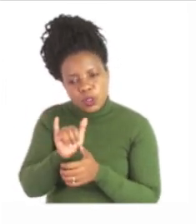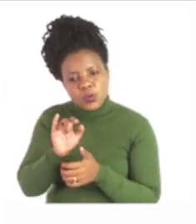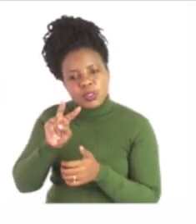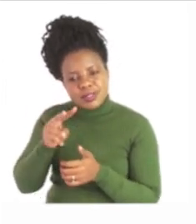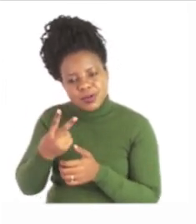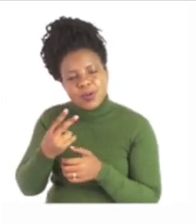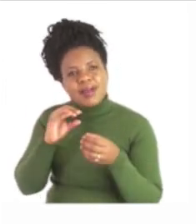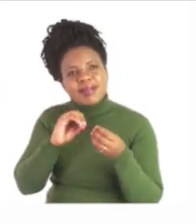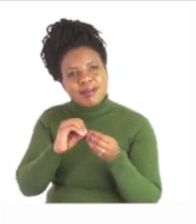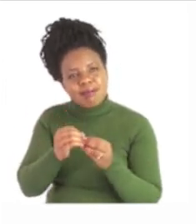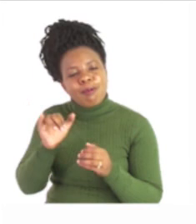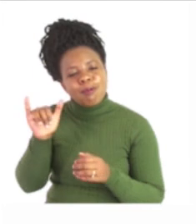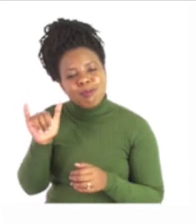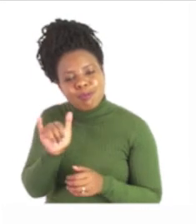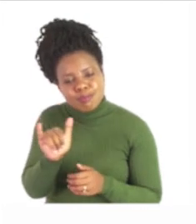you are required to